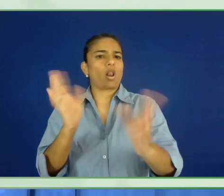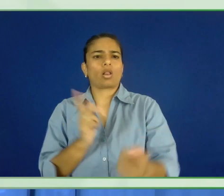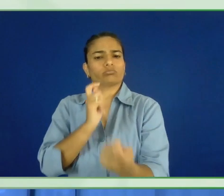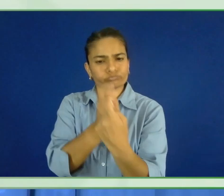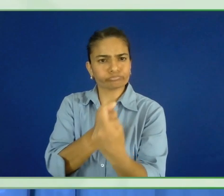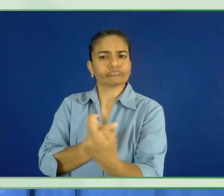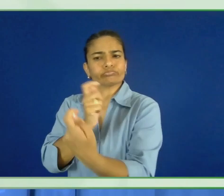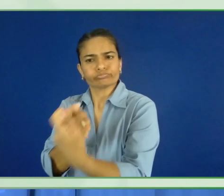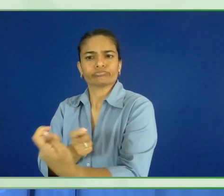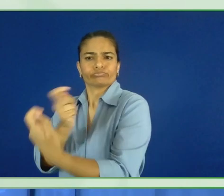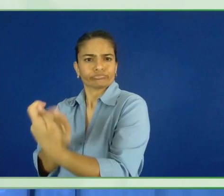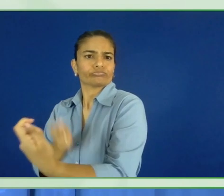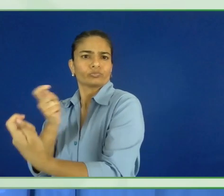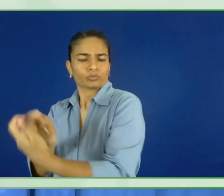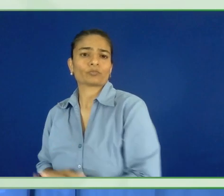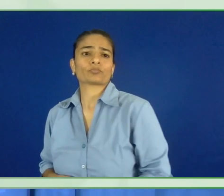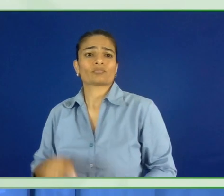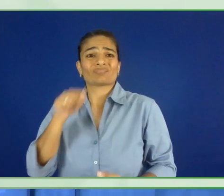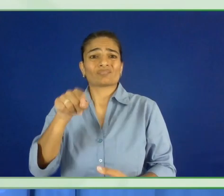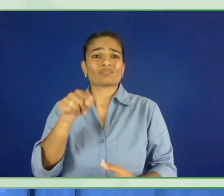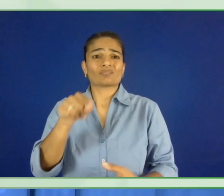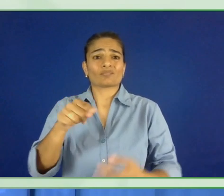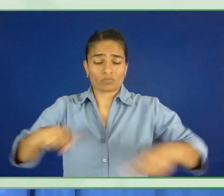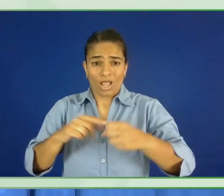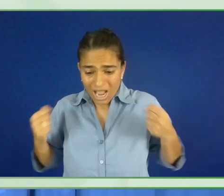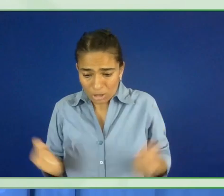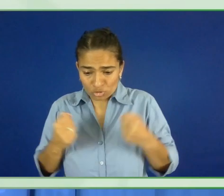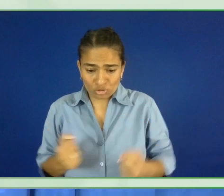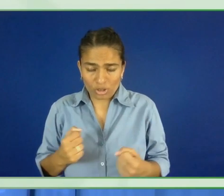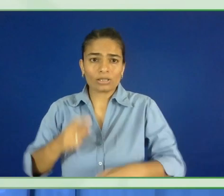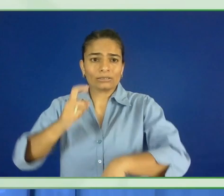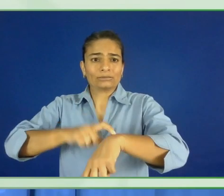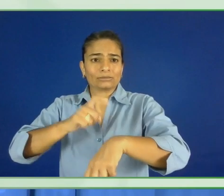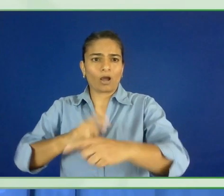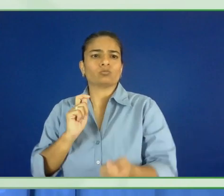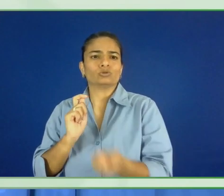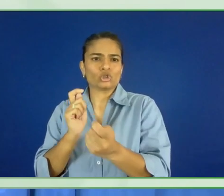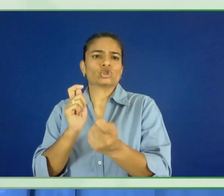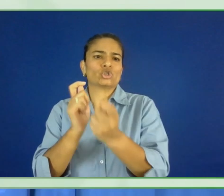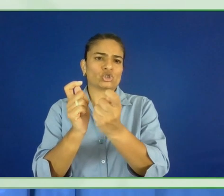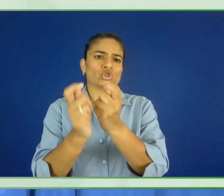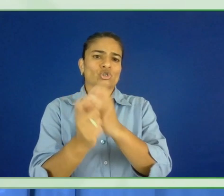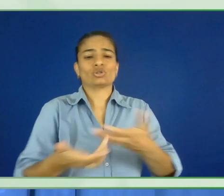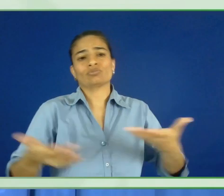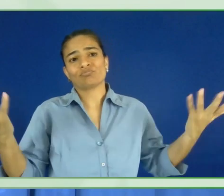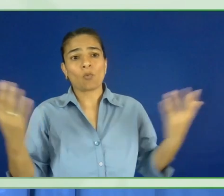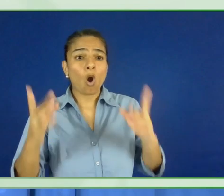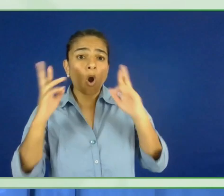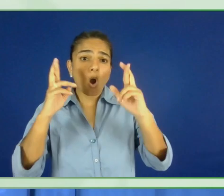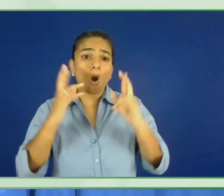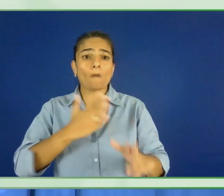adapted. Finally, I really hope that this inspired you. And if needed, we are available